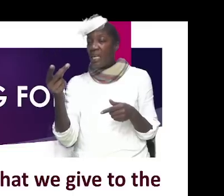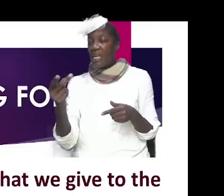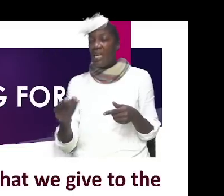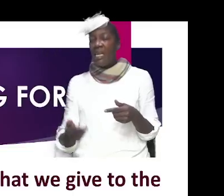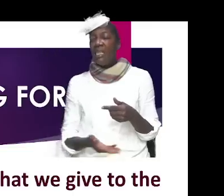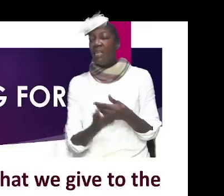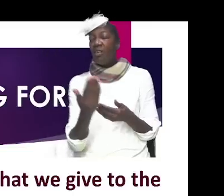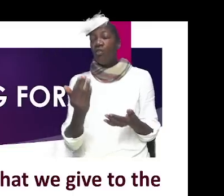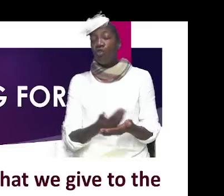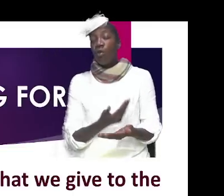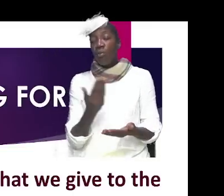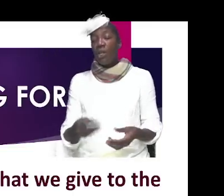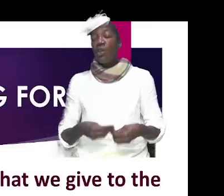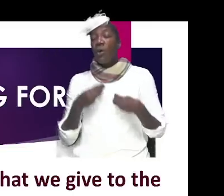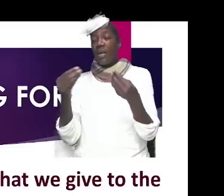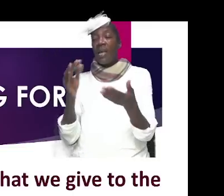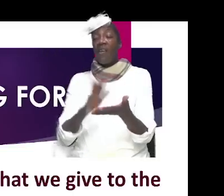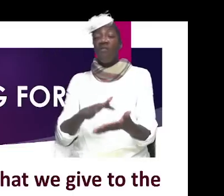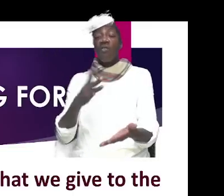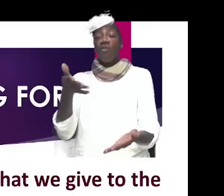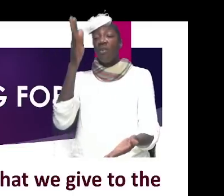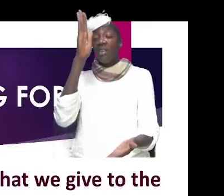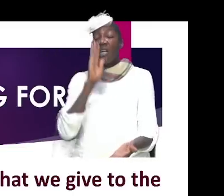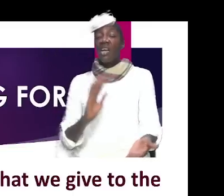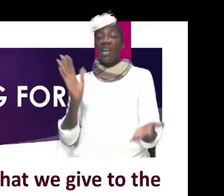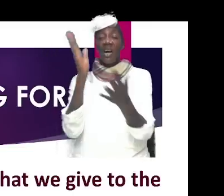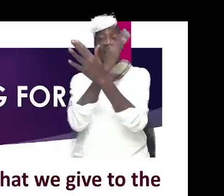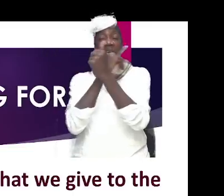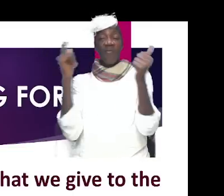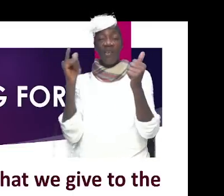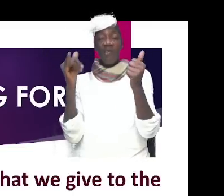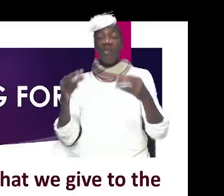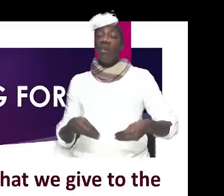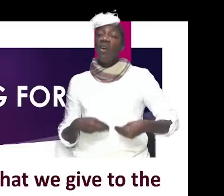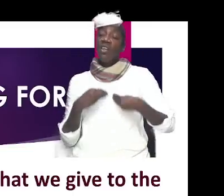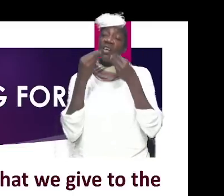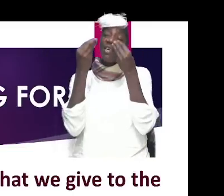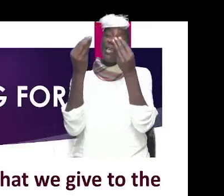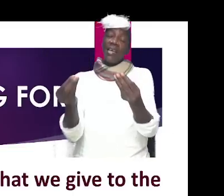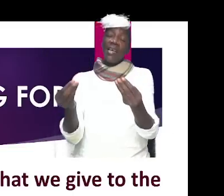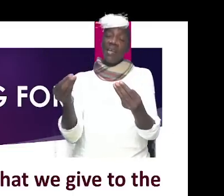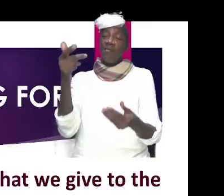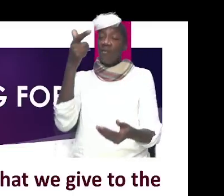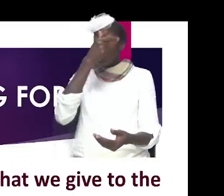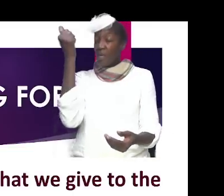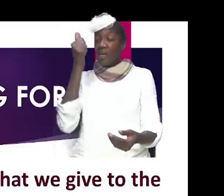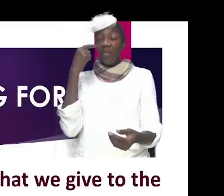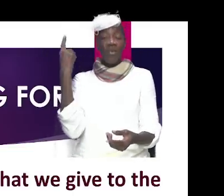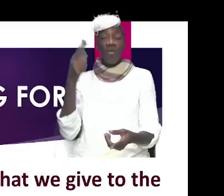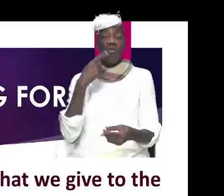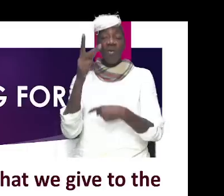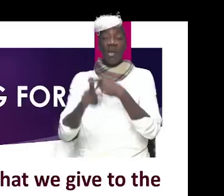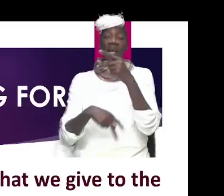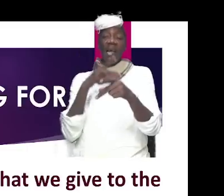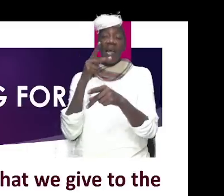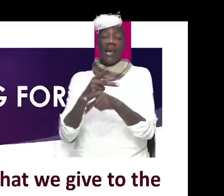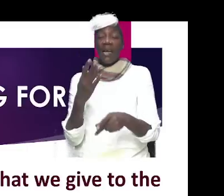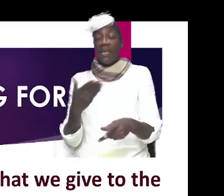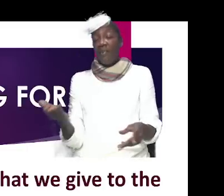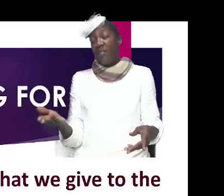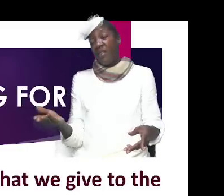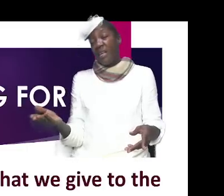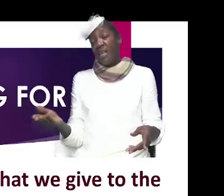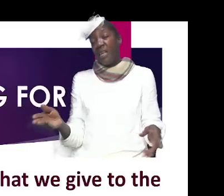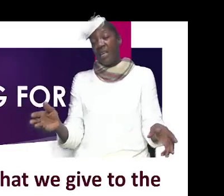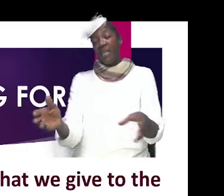glory to the God of heaven, then we are going to give, because the only kind of thing that can be taken to